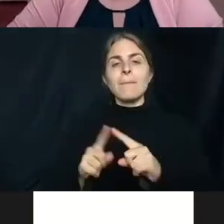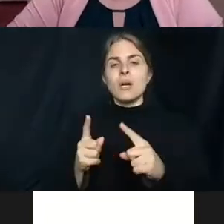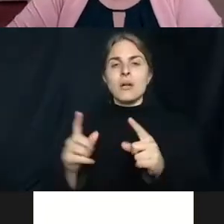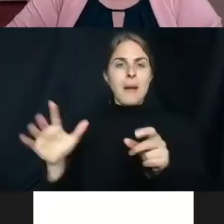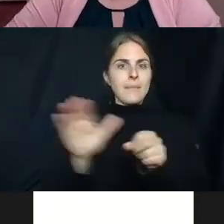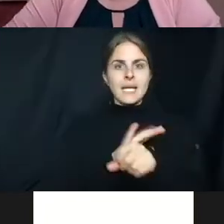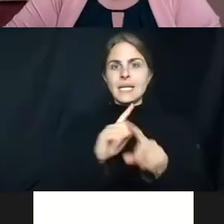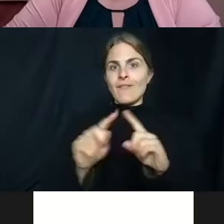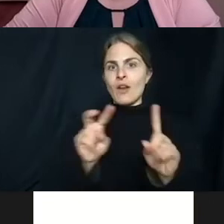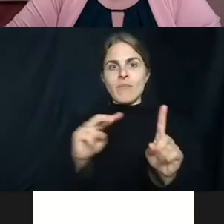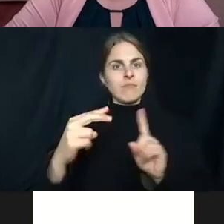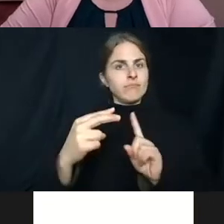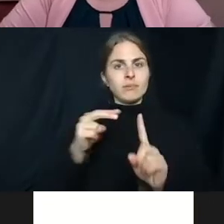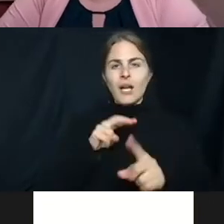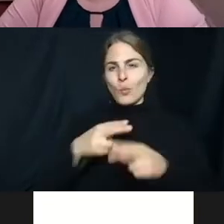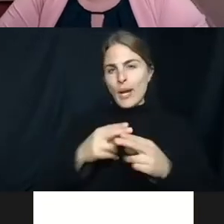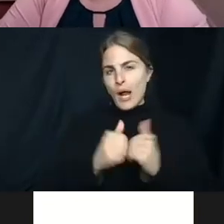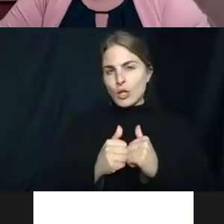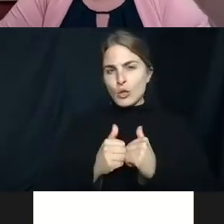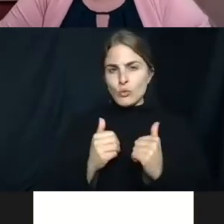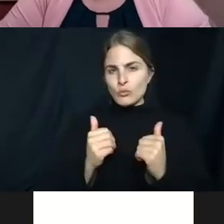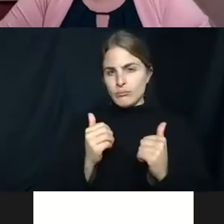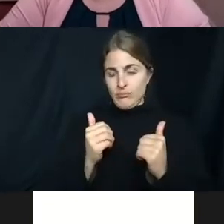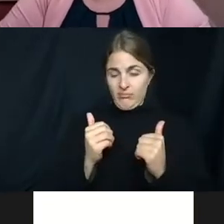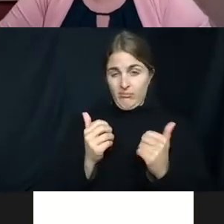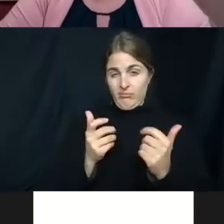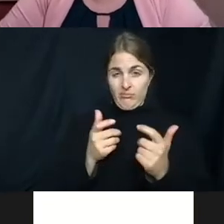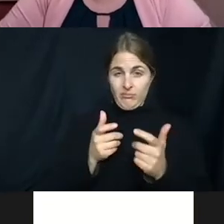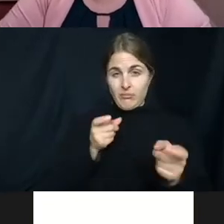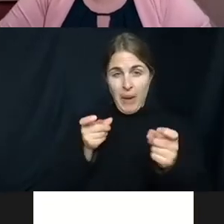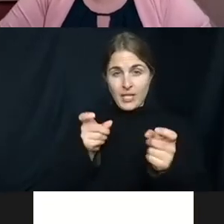outlook on weight. Like, how do you balance that in your work?